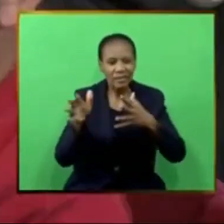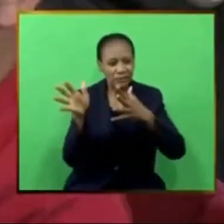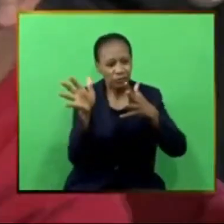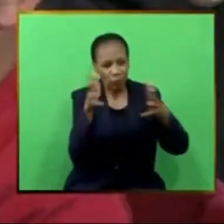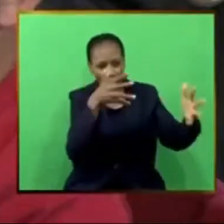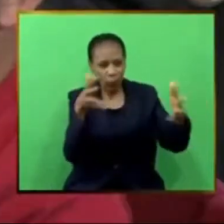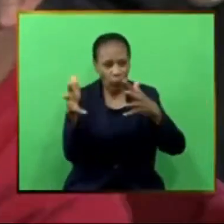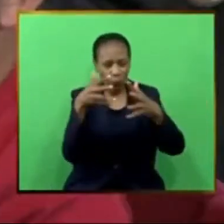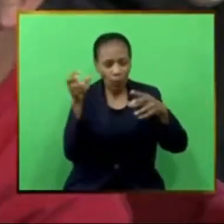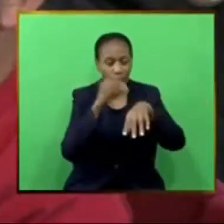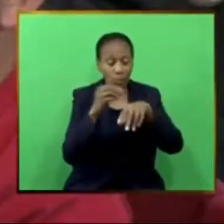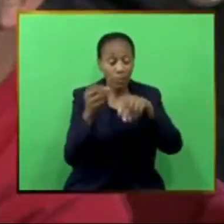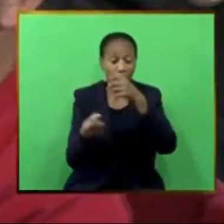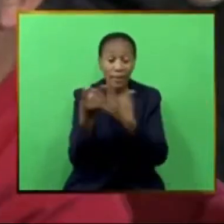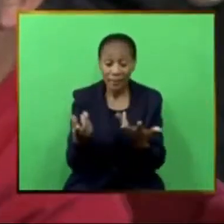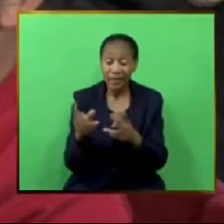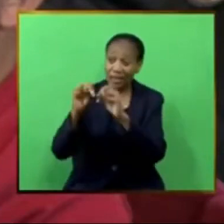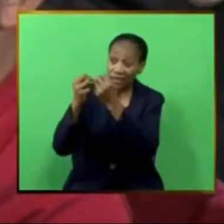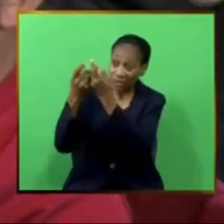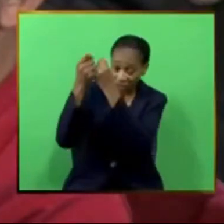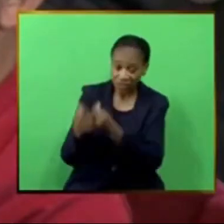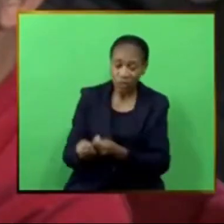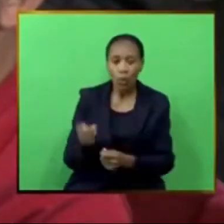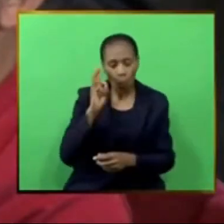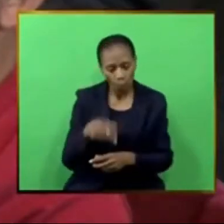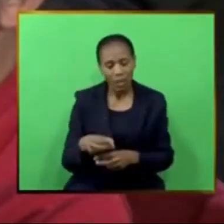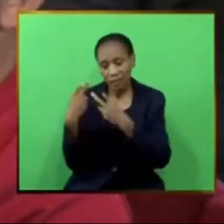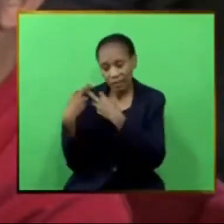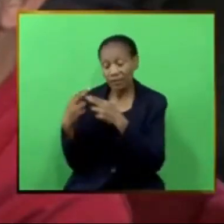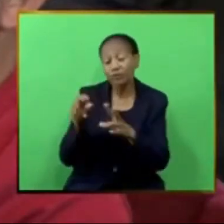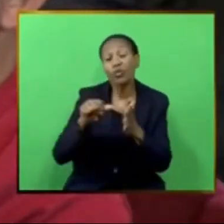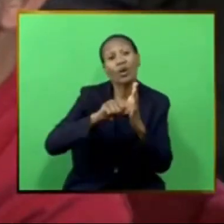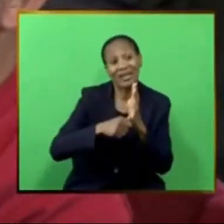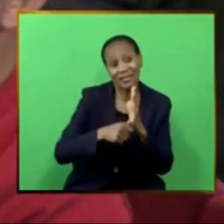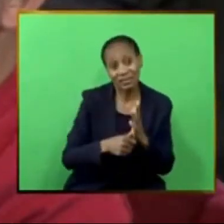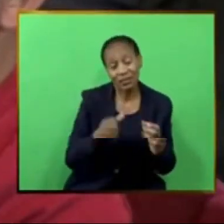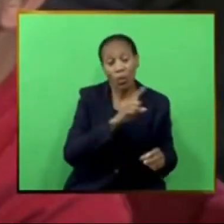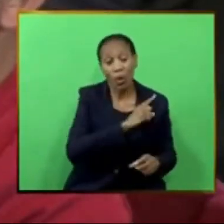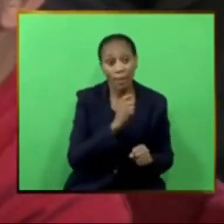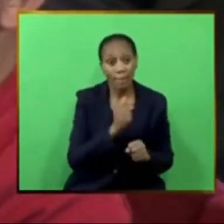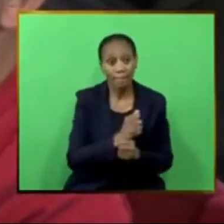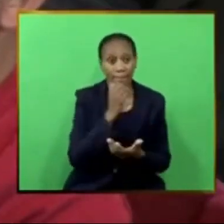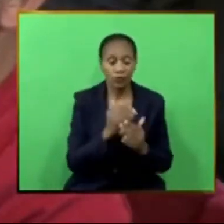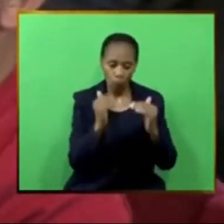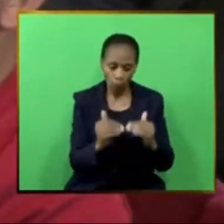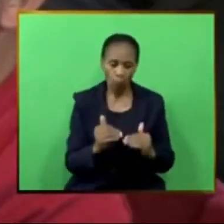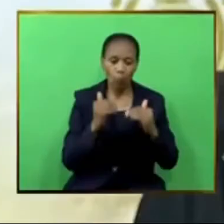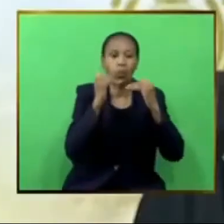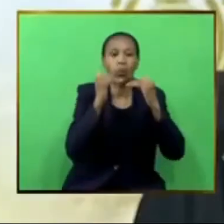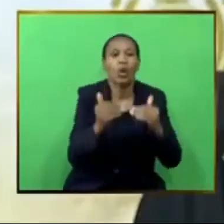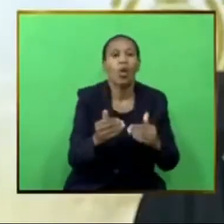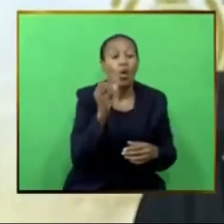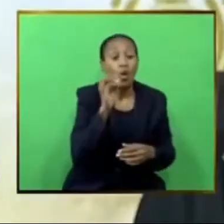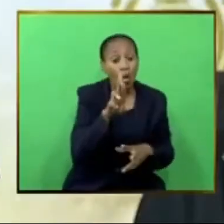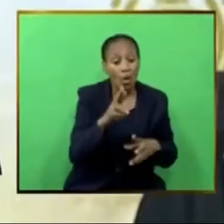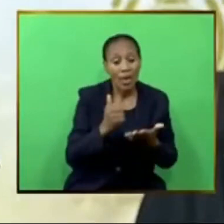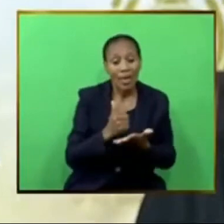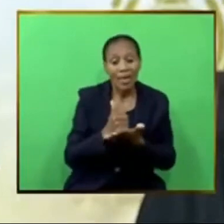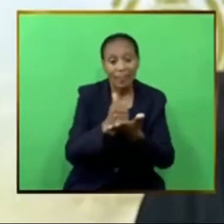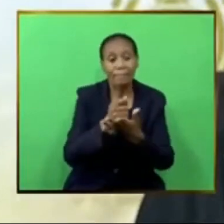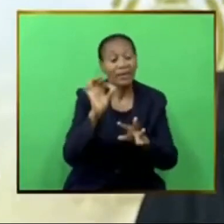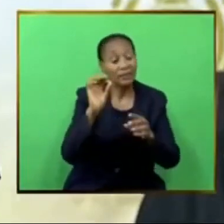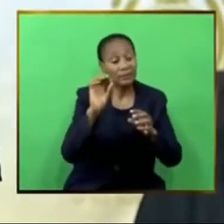The National Treasury is reviewing disaster response grants to improve efficiency and create incentives for disaster